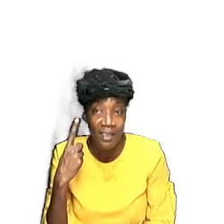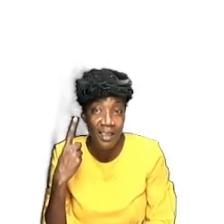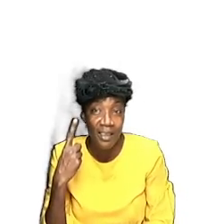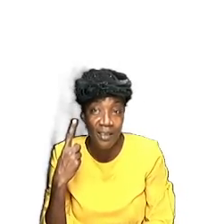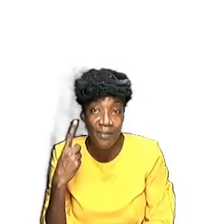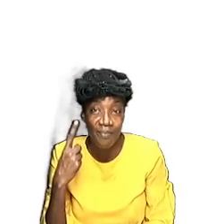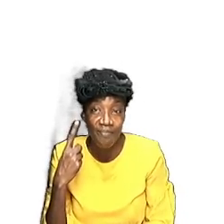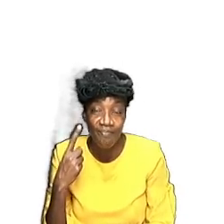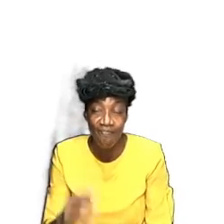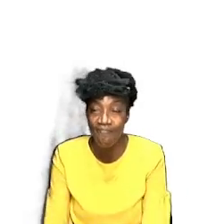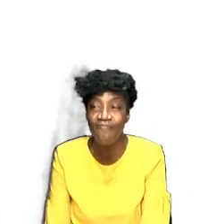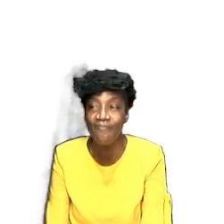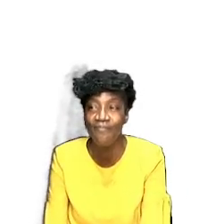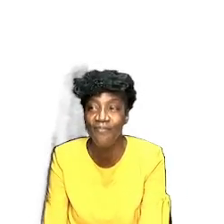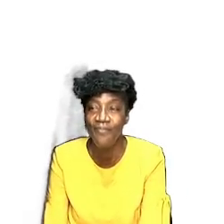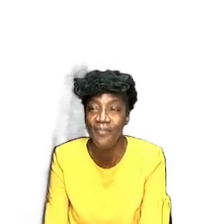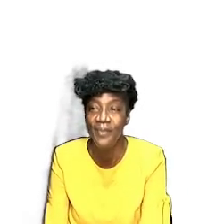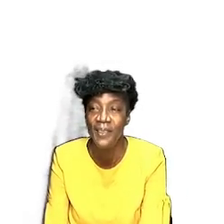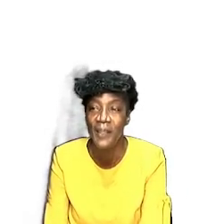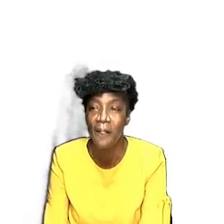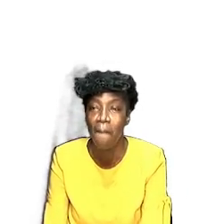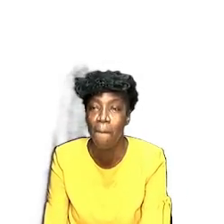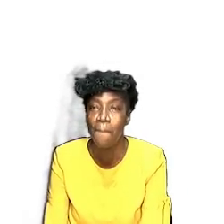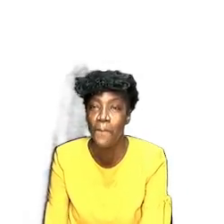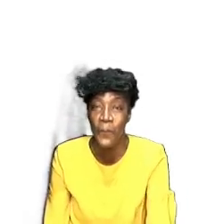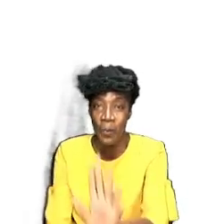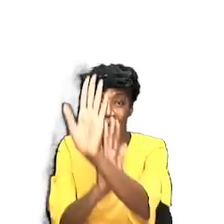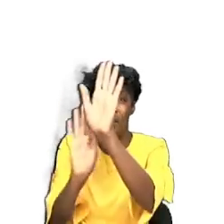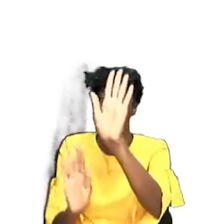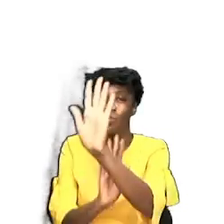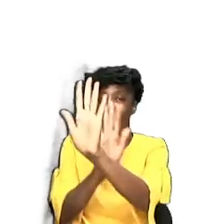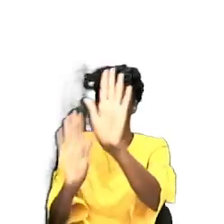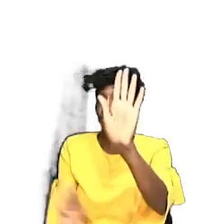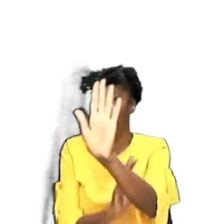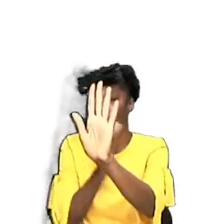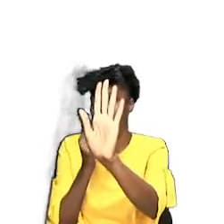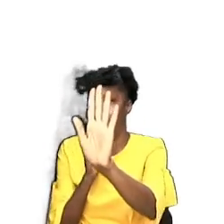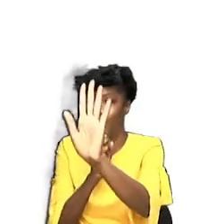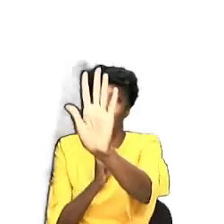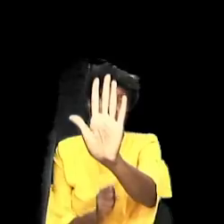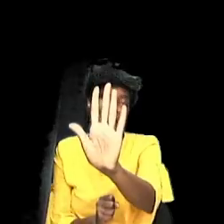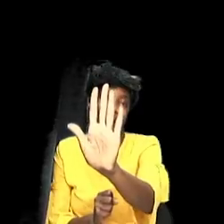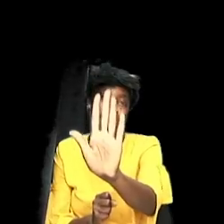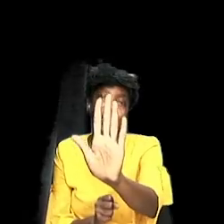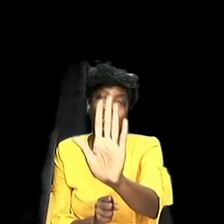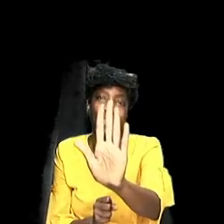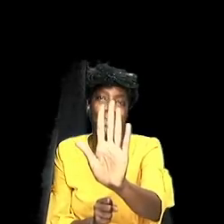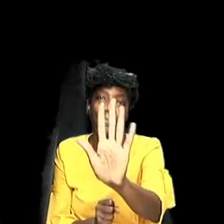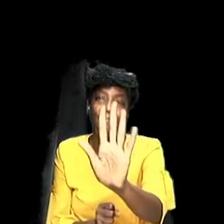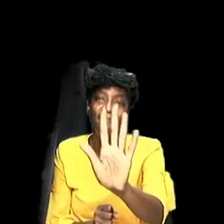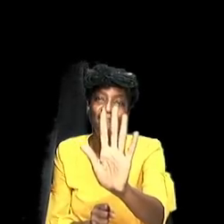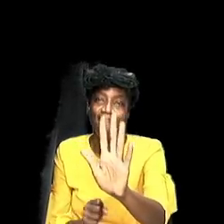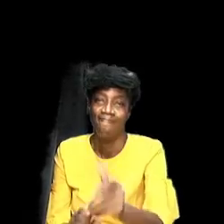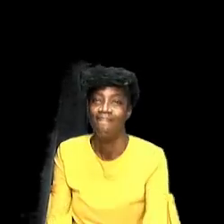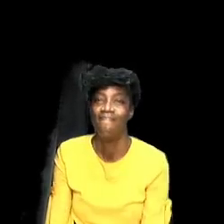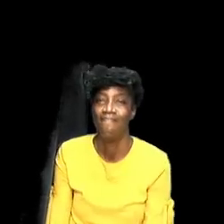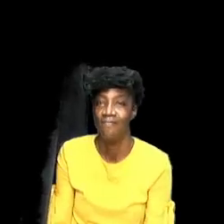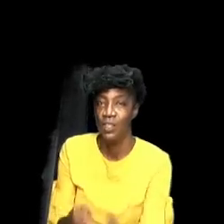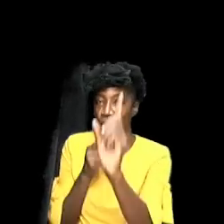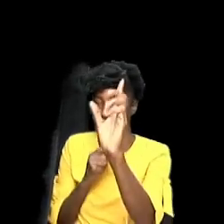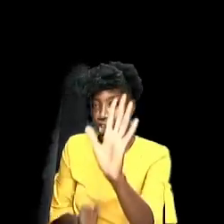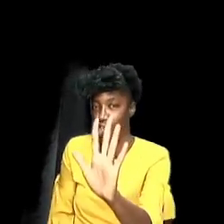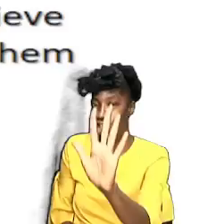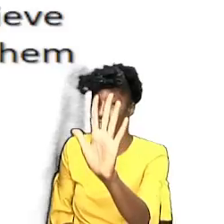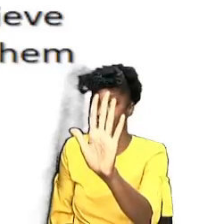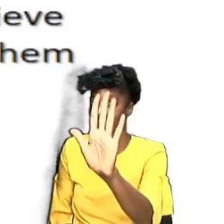the shield of faith. The shield of faith. It says, above all, taking the shield of